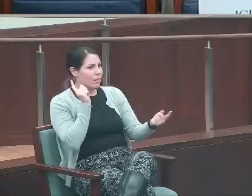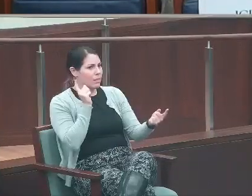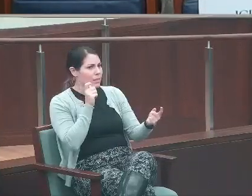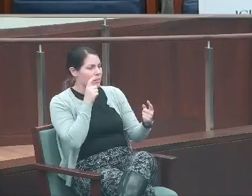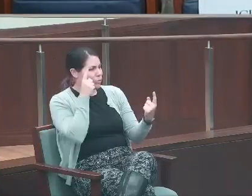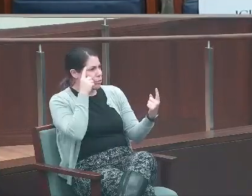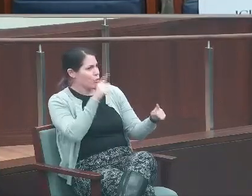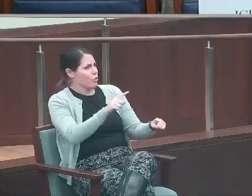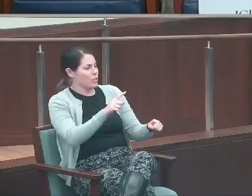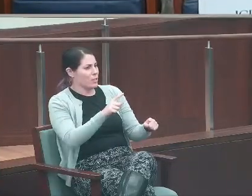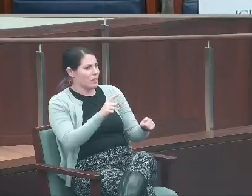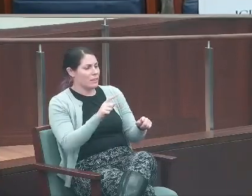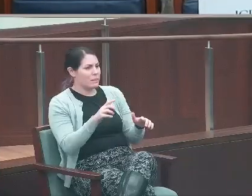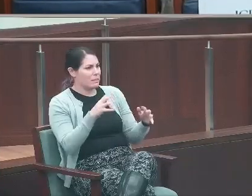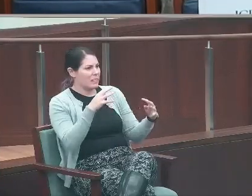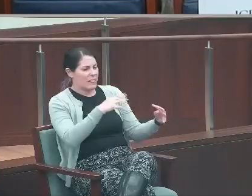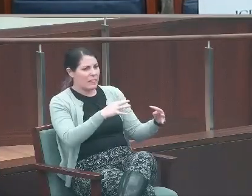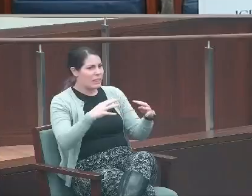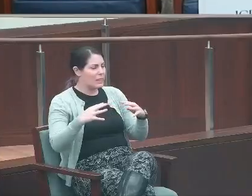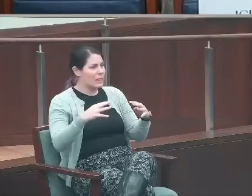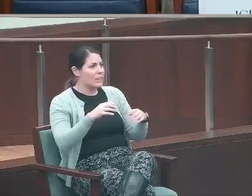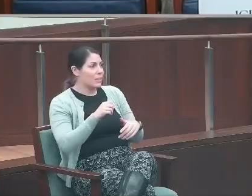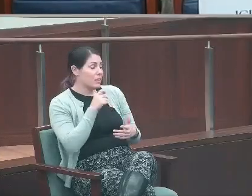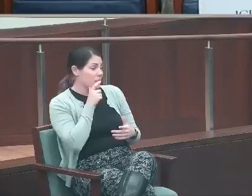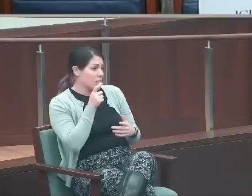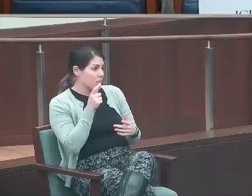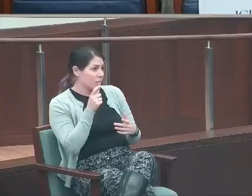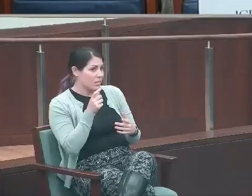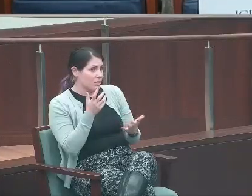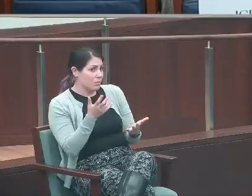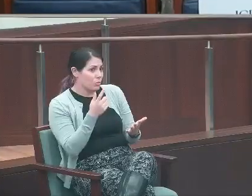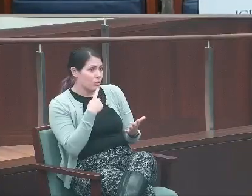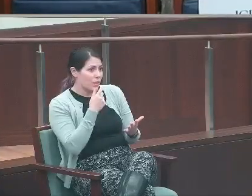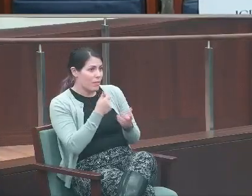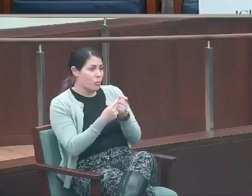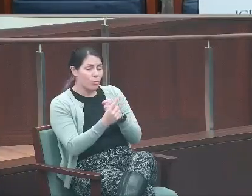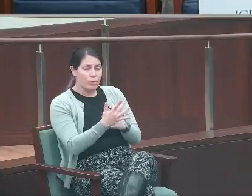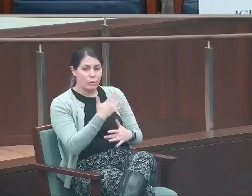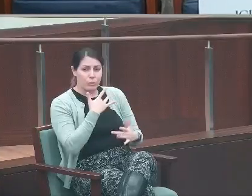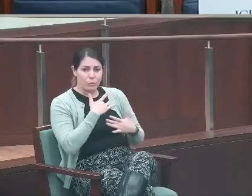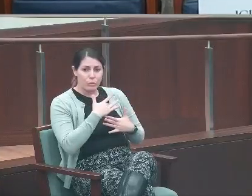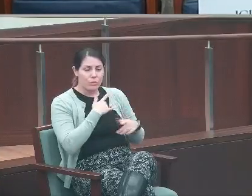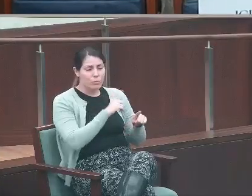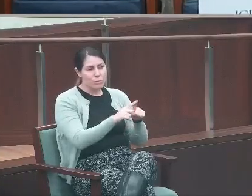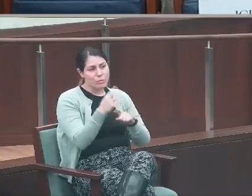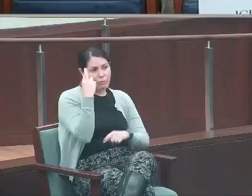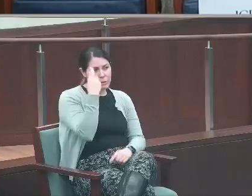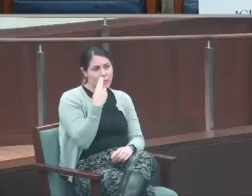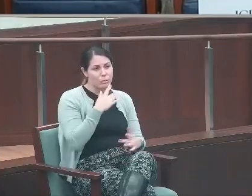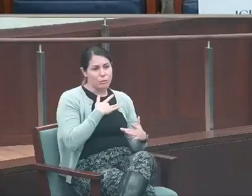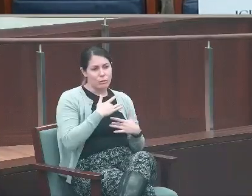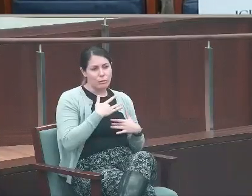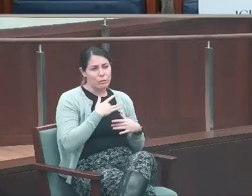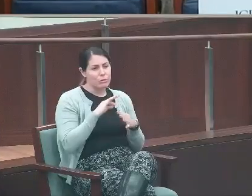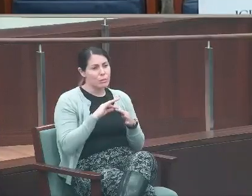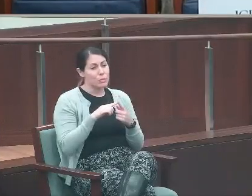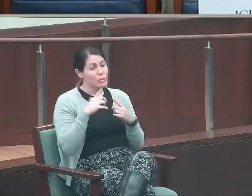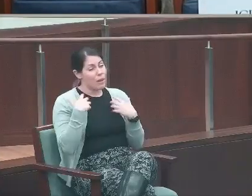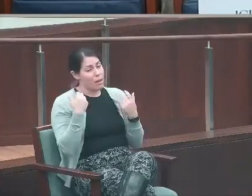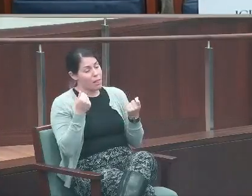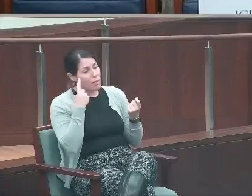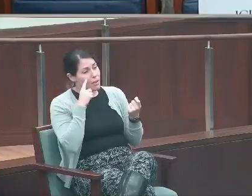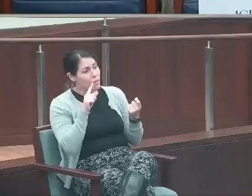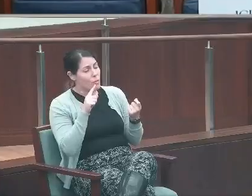no exaggeration to say that we are all concerned, albeit perhaps for different reasons, about the health of our